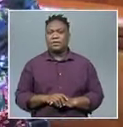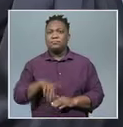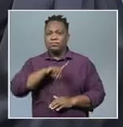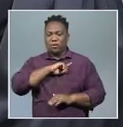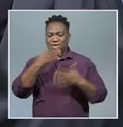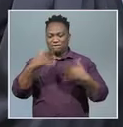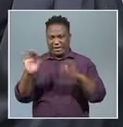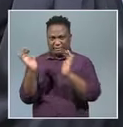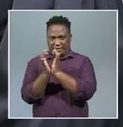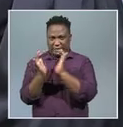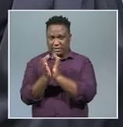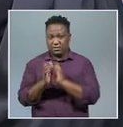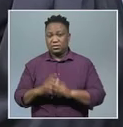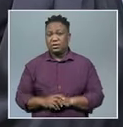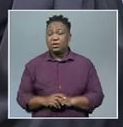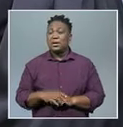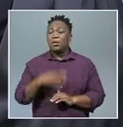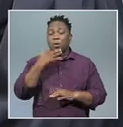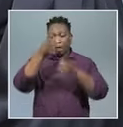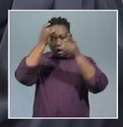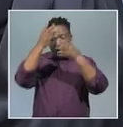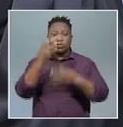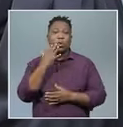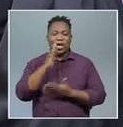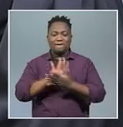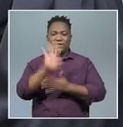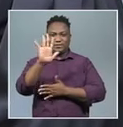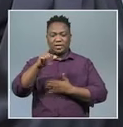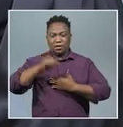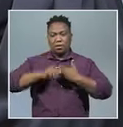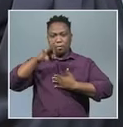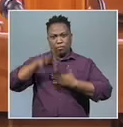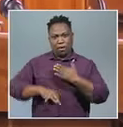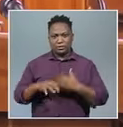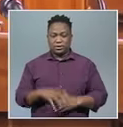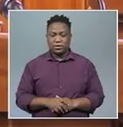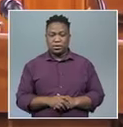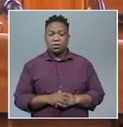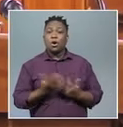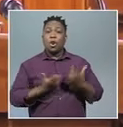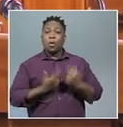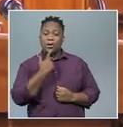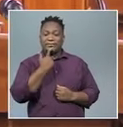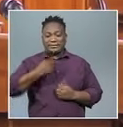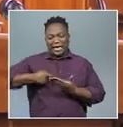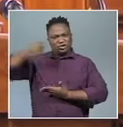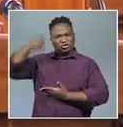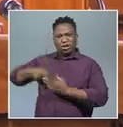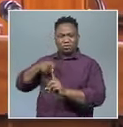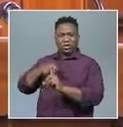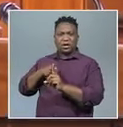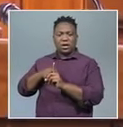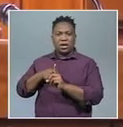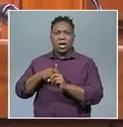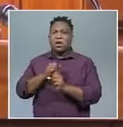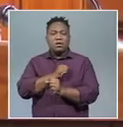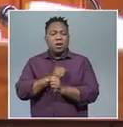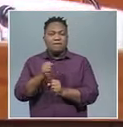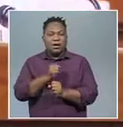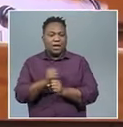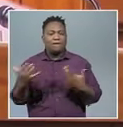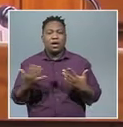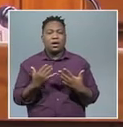had. He's expected to do so formally on the 15th of March. Doberman accused Makaula of being biased and sympathetic towards